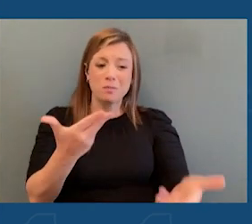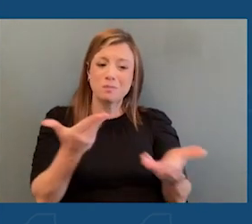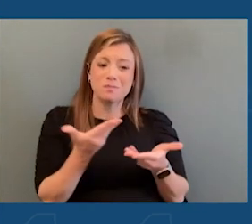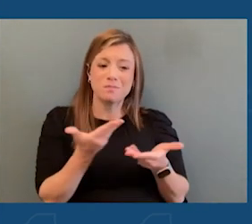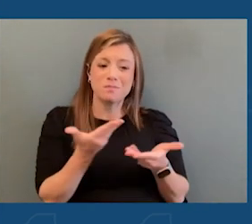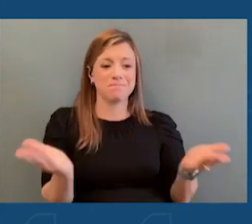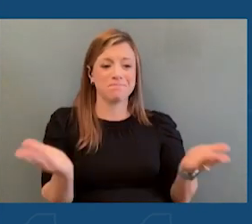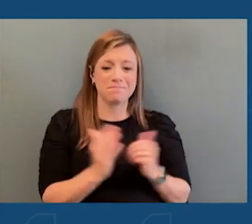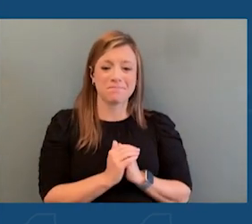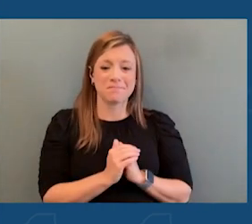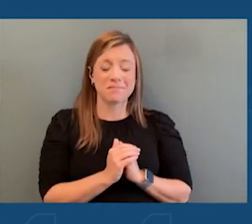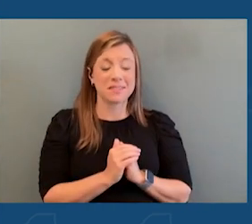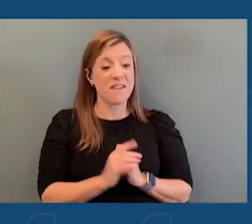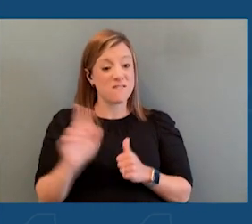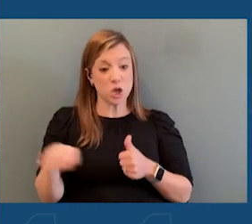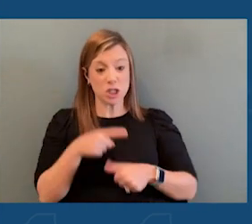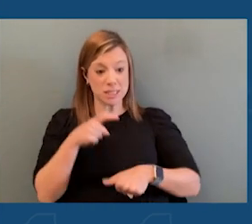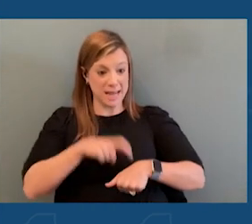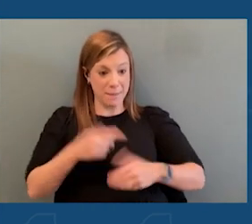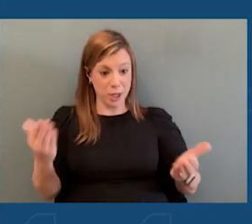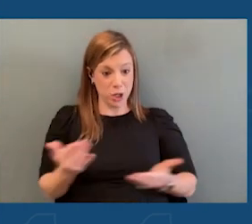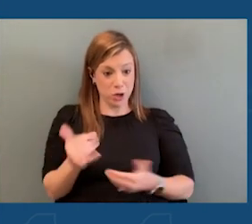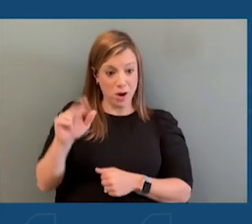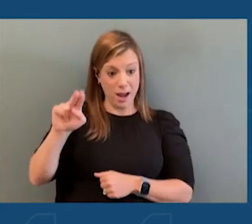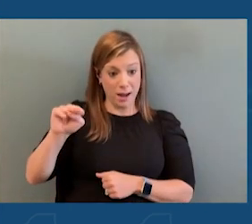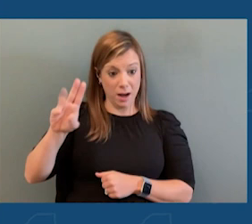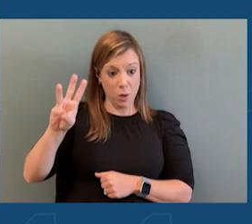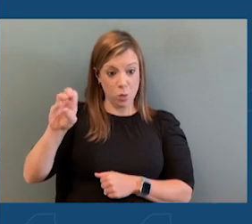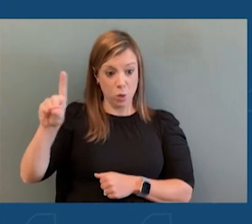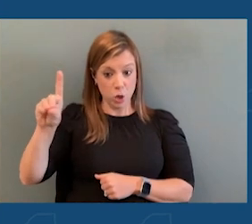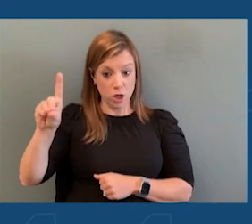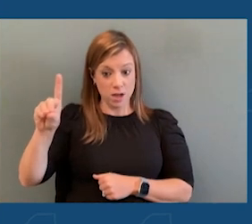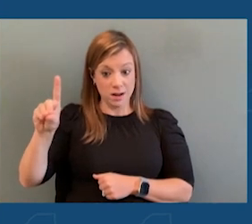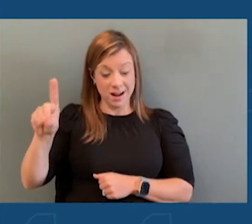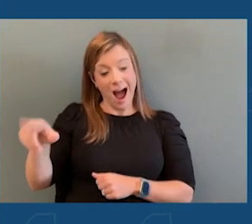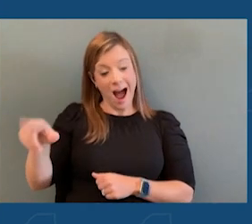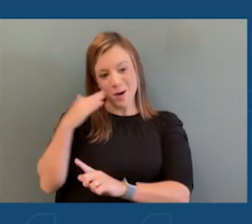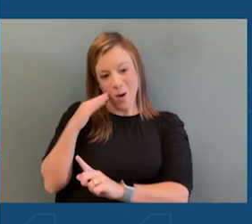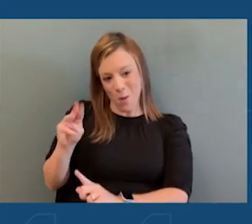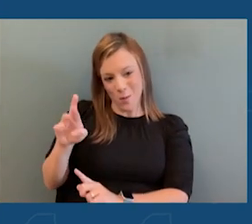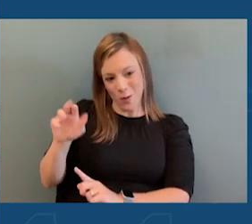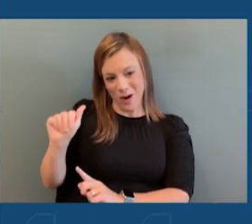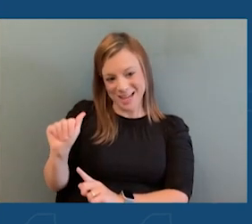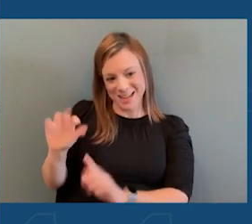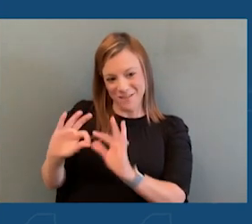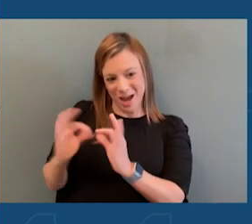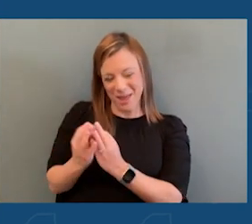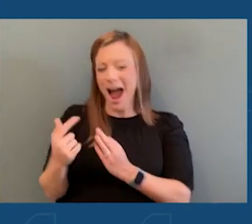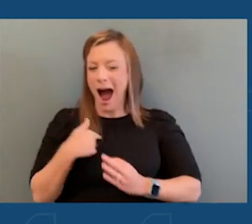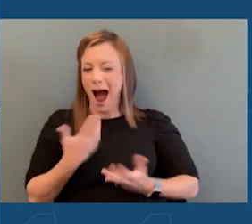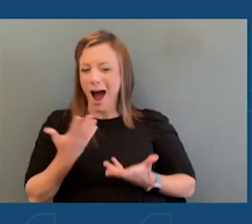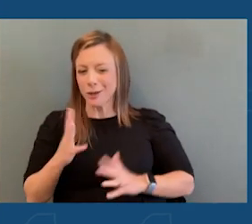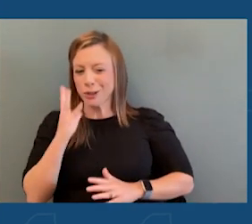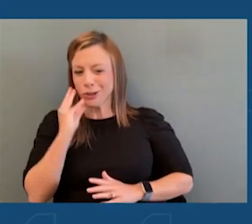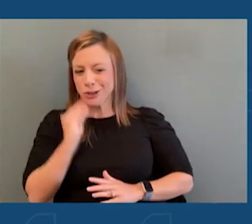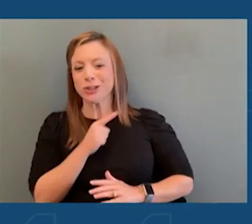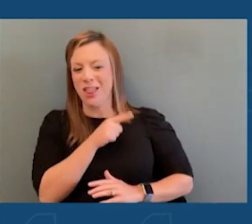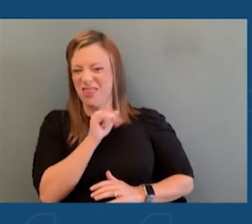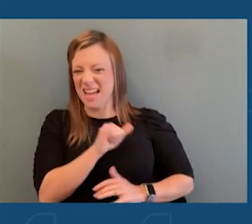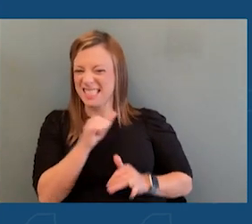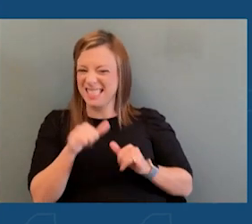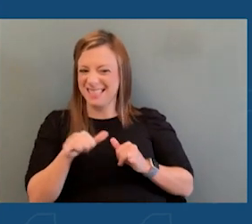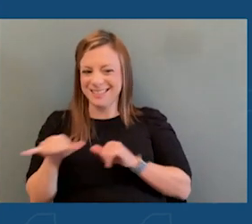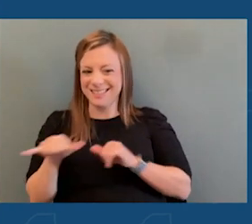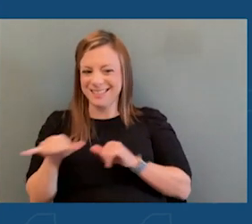if you are in Inwood, and of course, like for the Miranda family, I know I use the playground. I had 2 daughters, the Inwood, the patient. I had 2